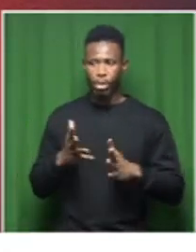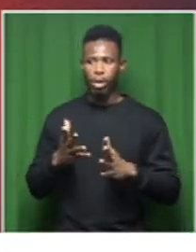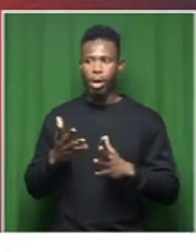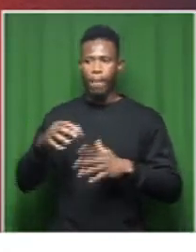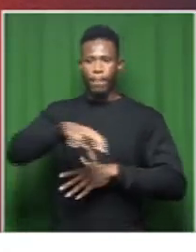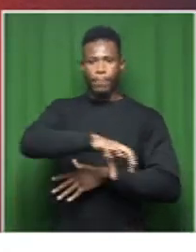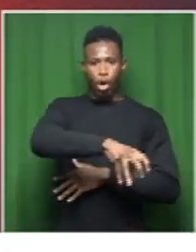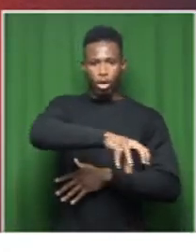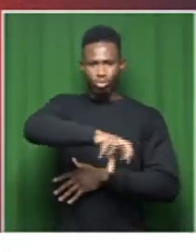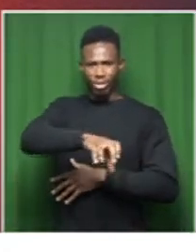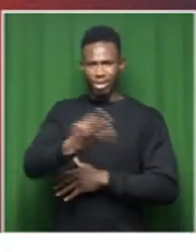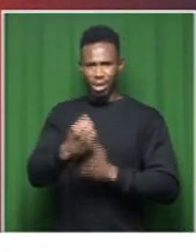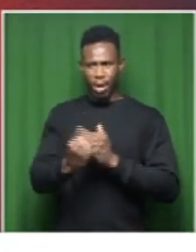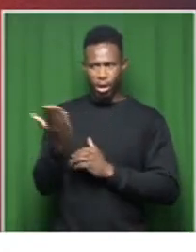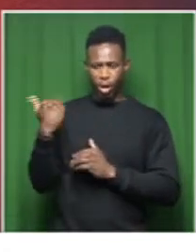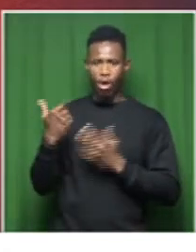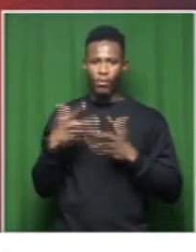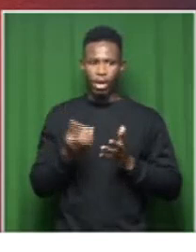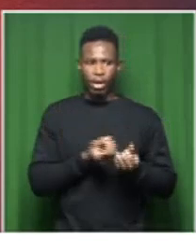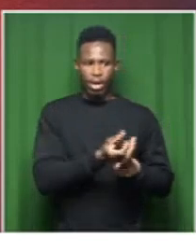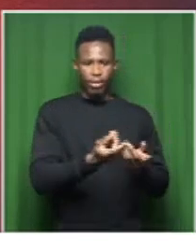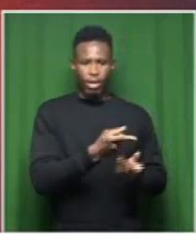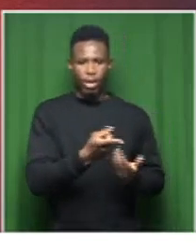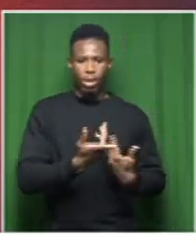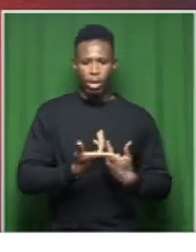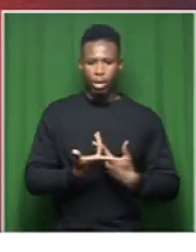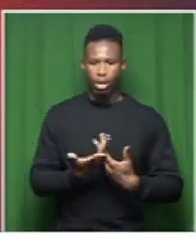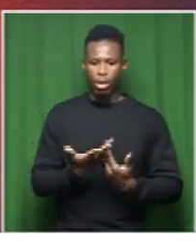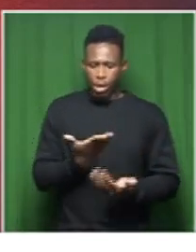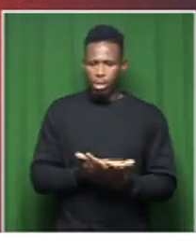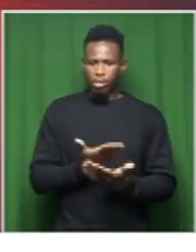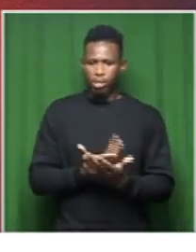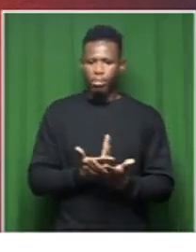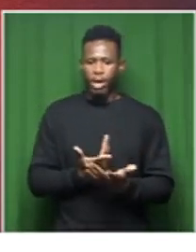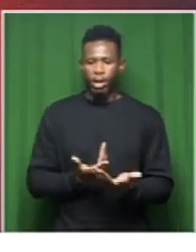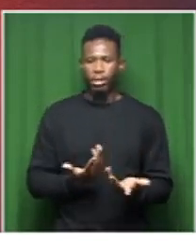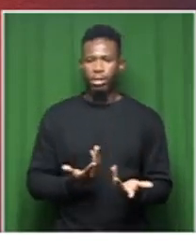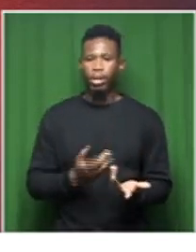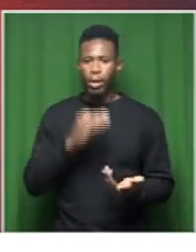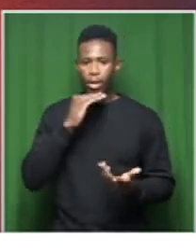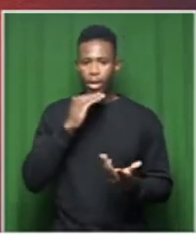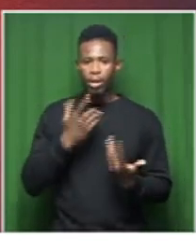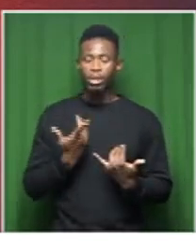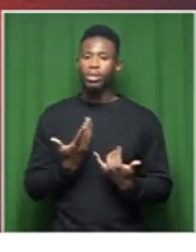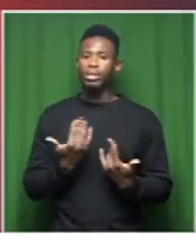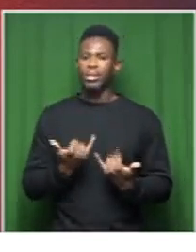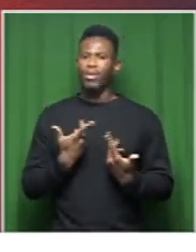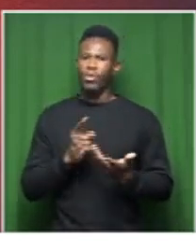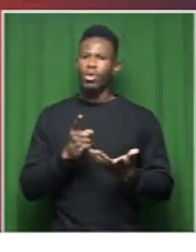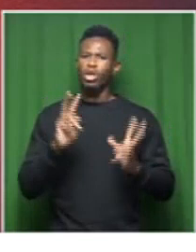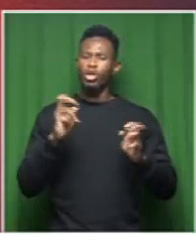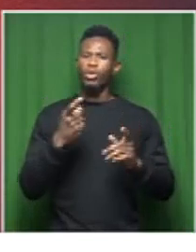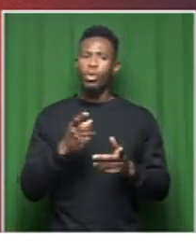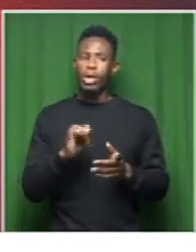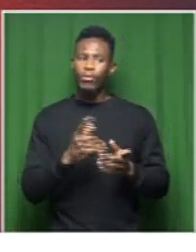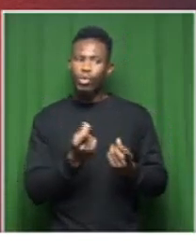to the branches 3 months ago for them to further deliberate. Coming to this conference, the issue of step aside has also been raised by